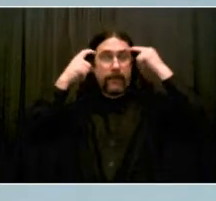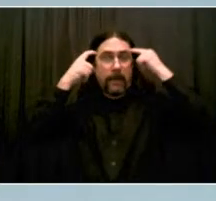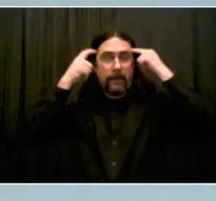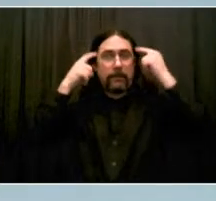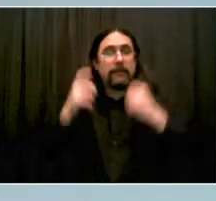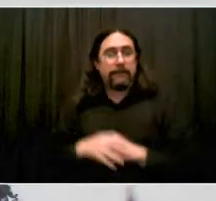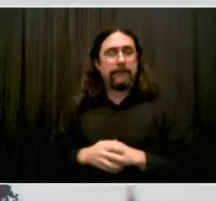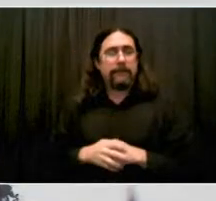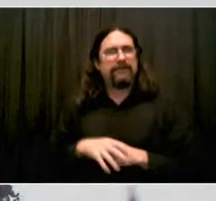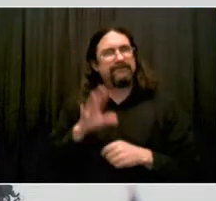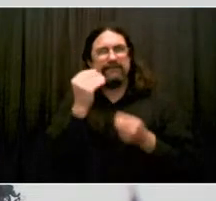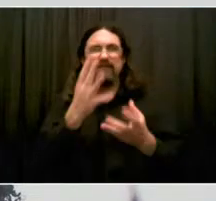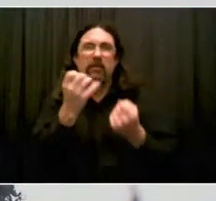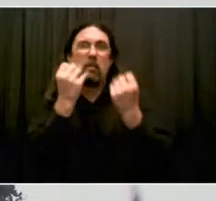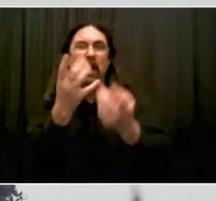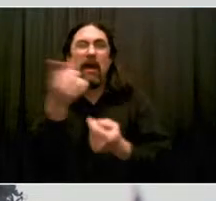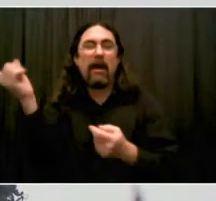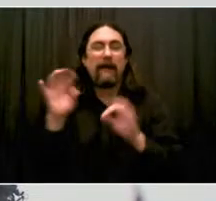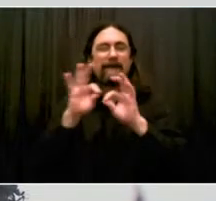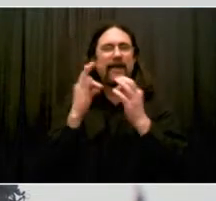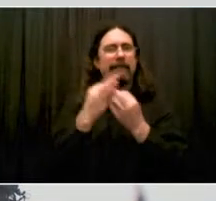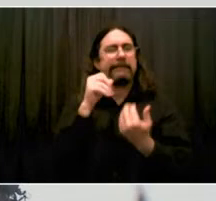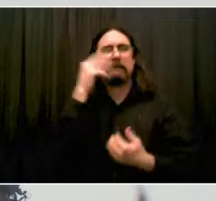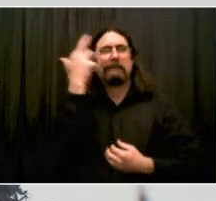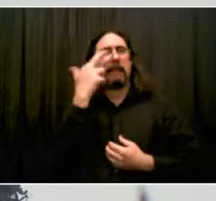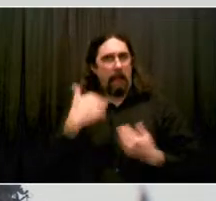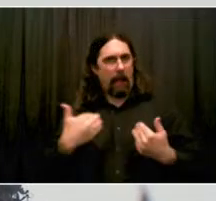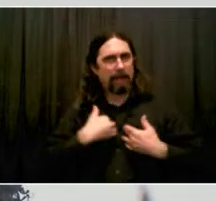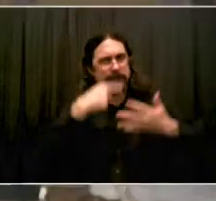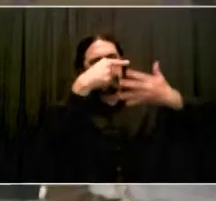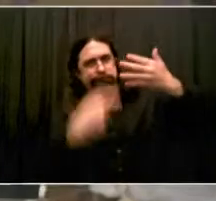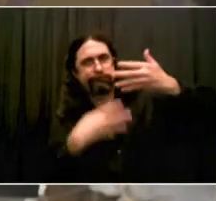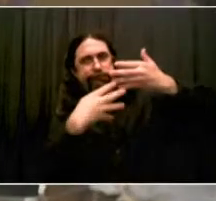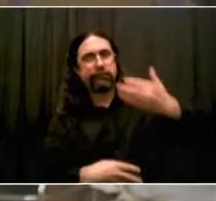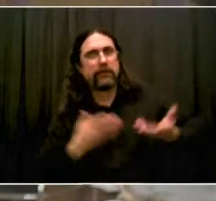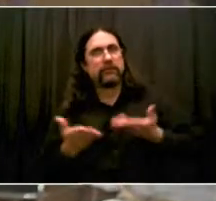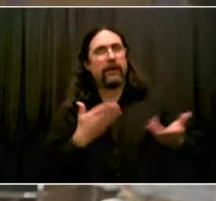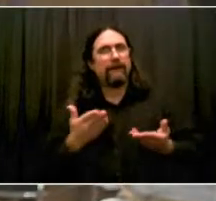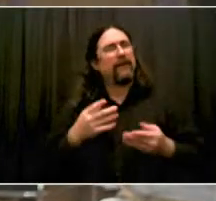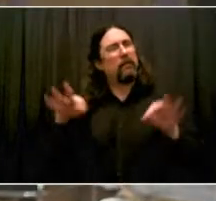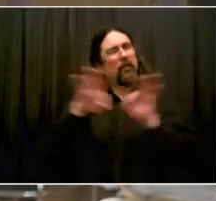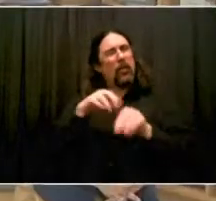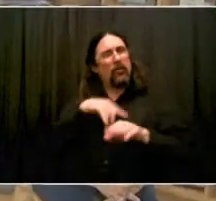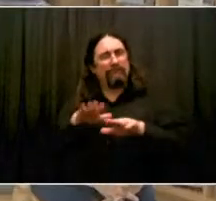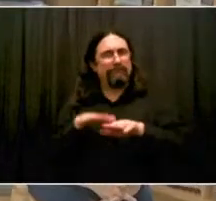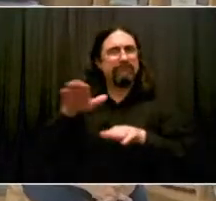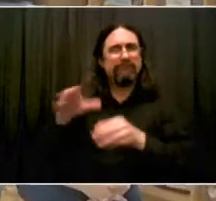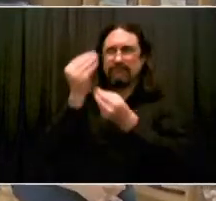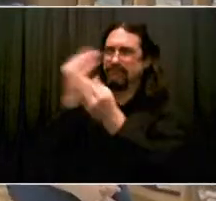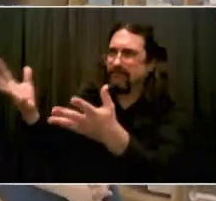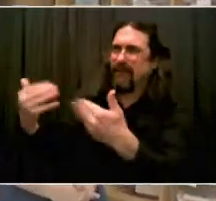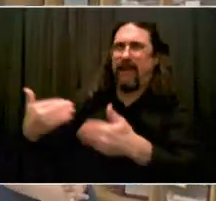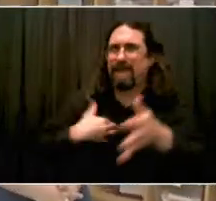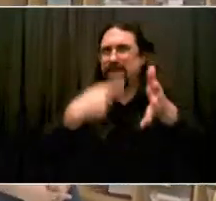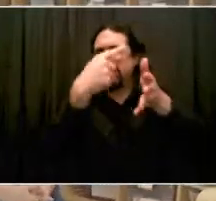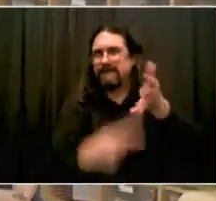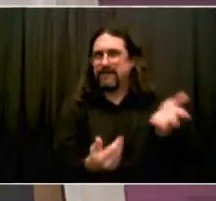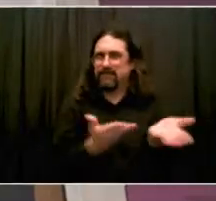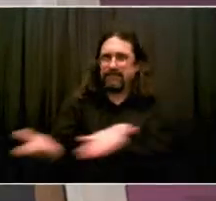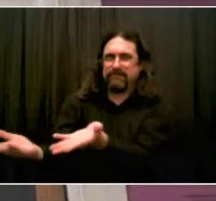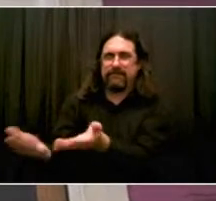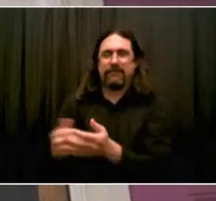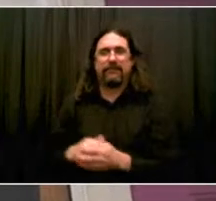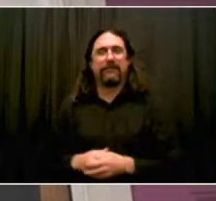all the services, and that's when we step in to try to provide them with that information. The city's been a great support in the area of mental health for